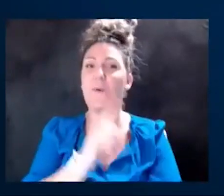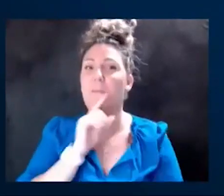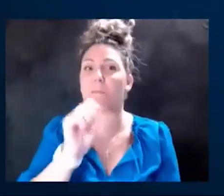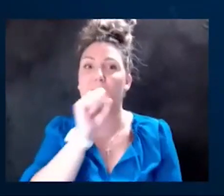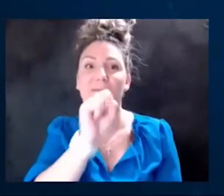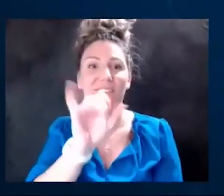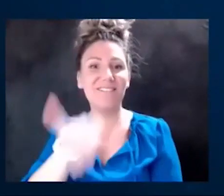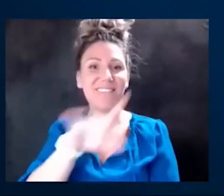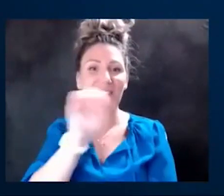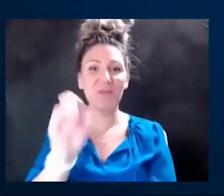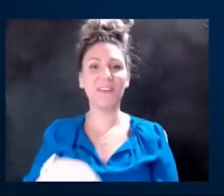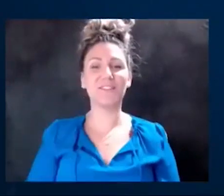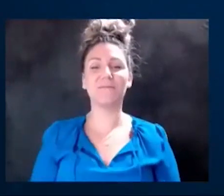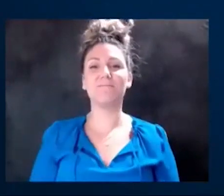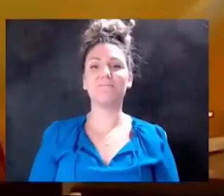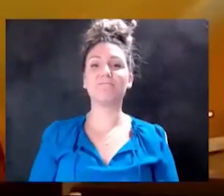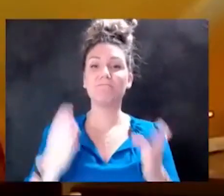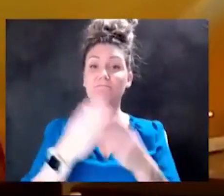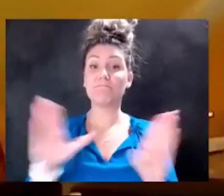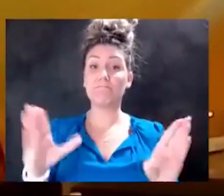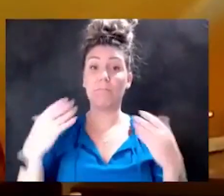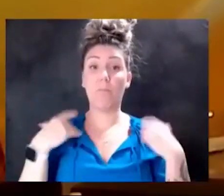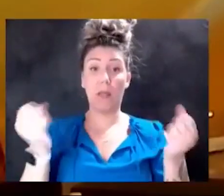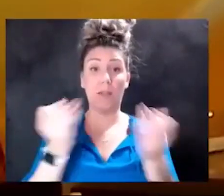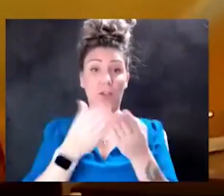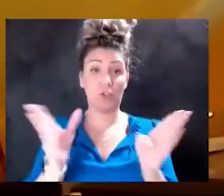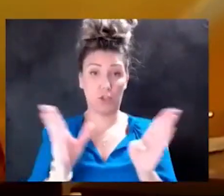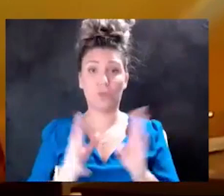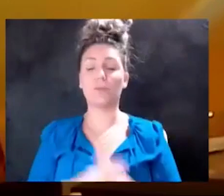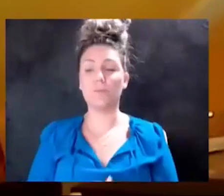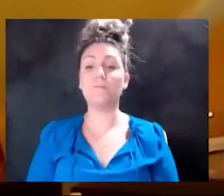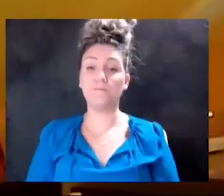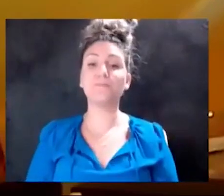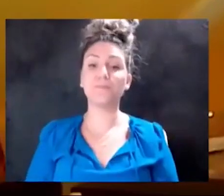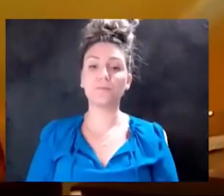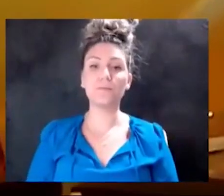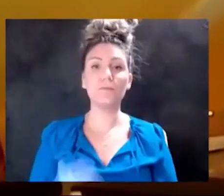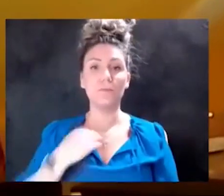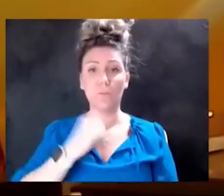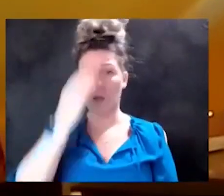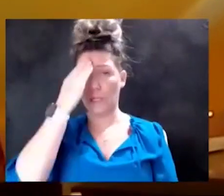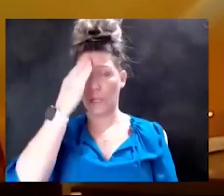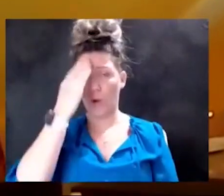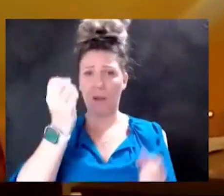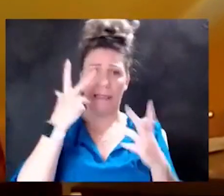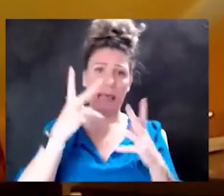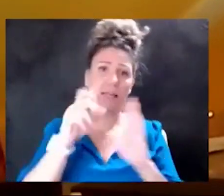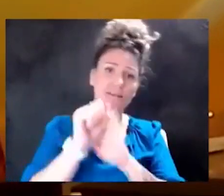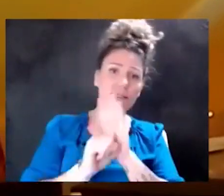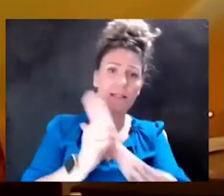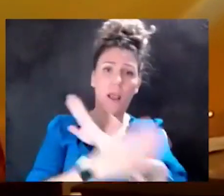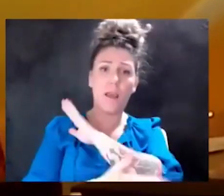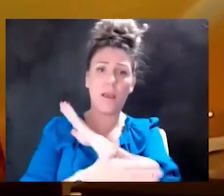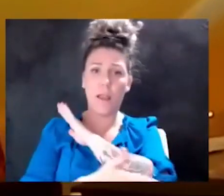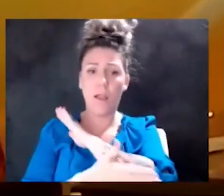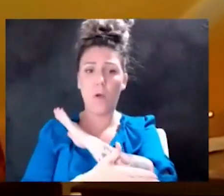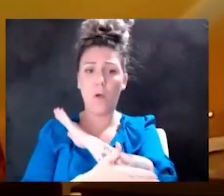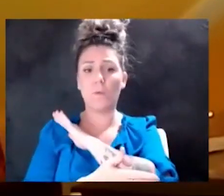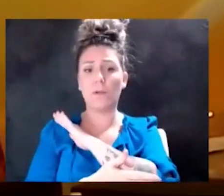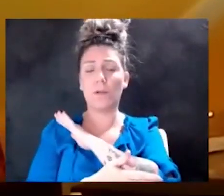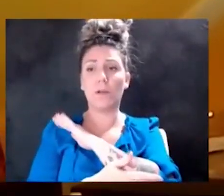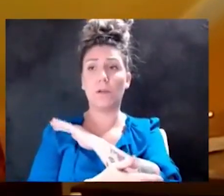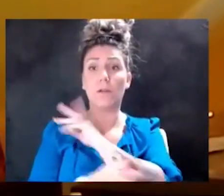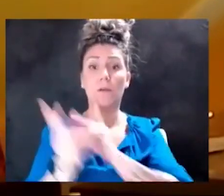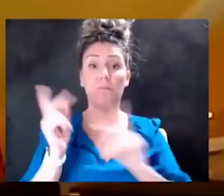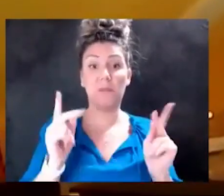question. I think public health in general. So, I mean, we know that a lot of state and county folks felt